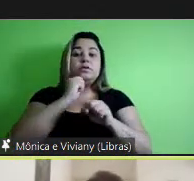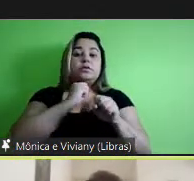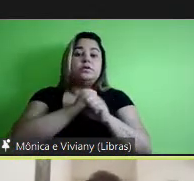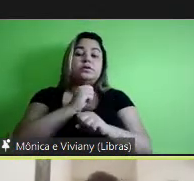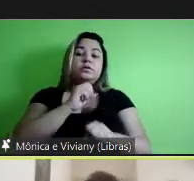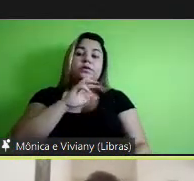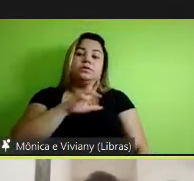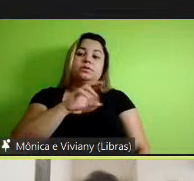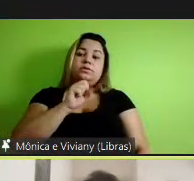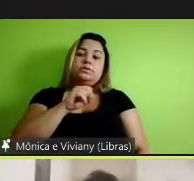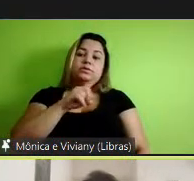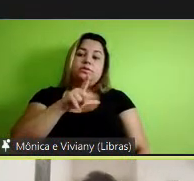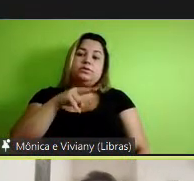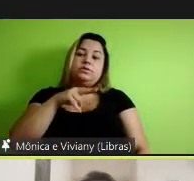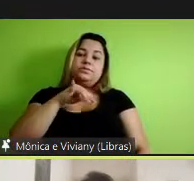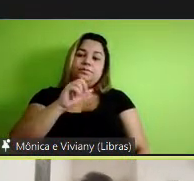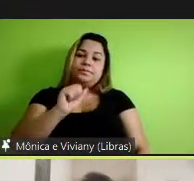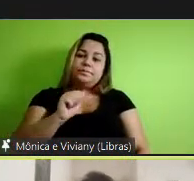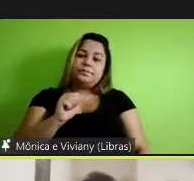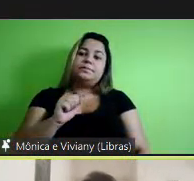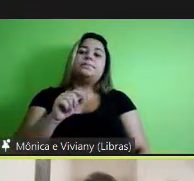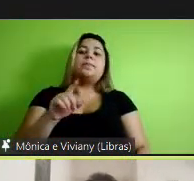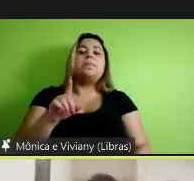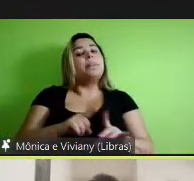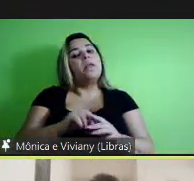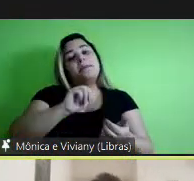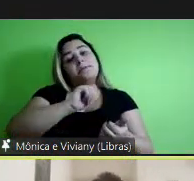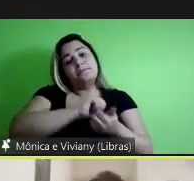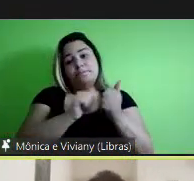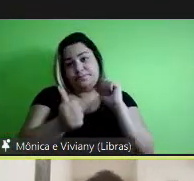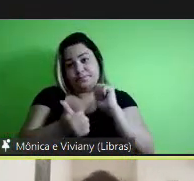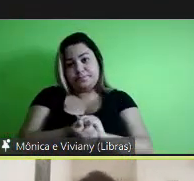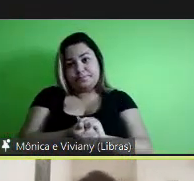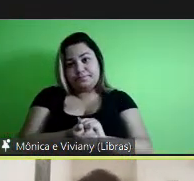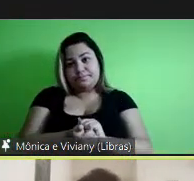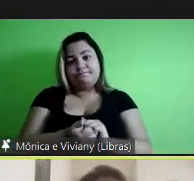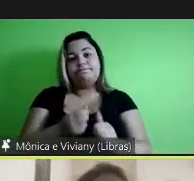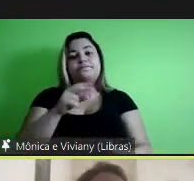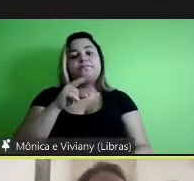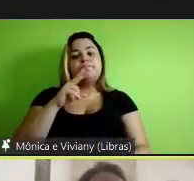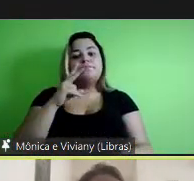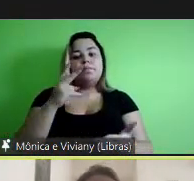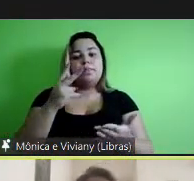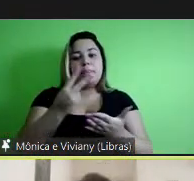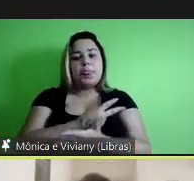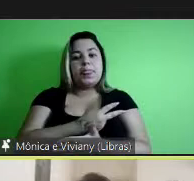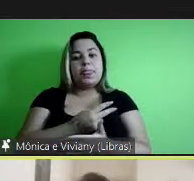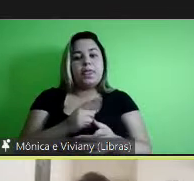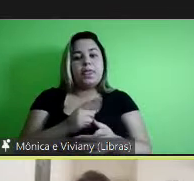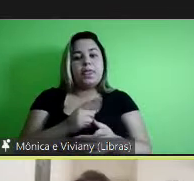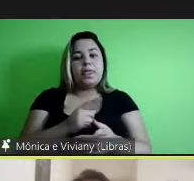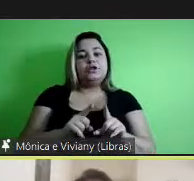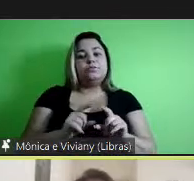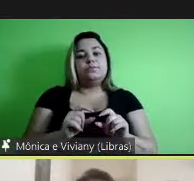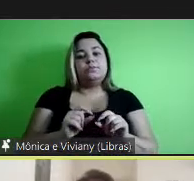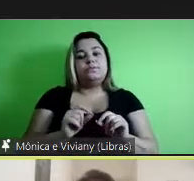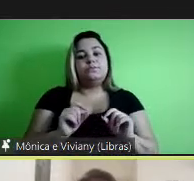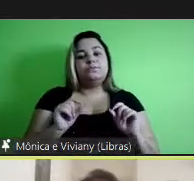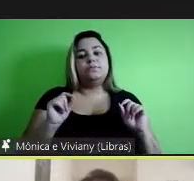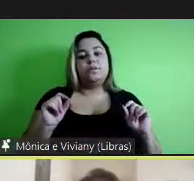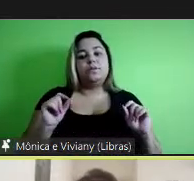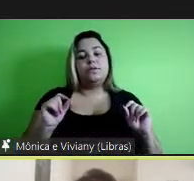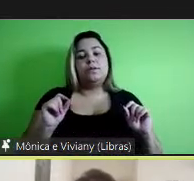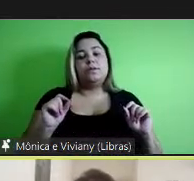to build this resilience, climate resilience. We need to adapt to these changes which are happening. We need to have plans or when we